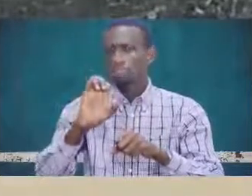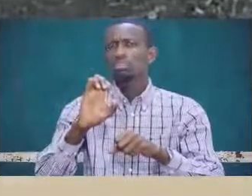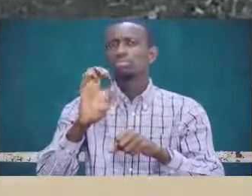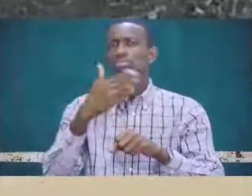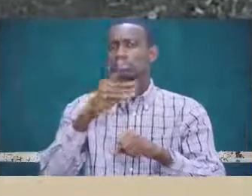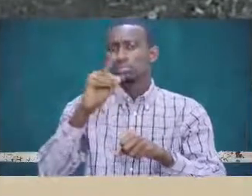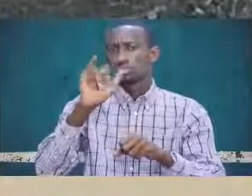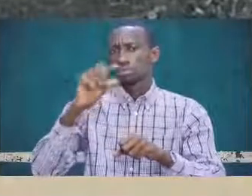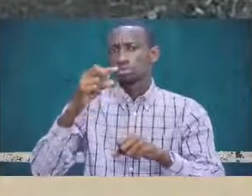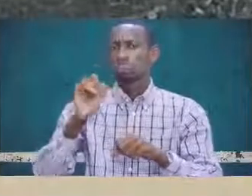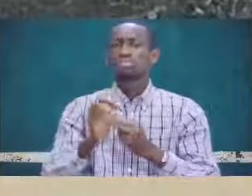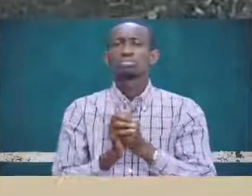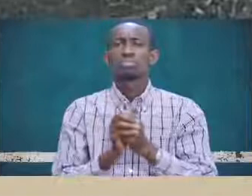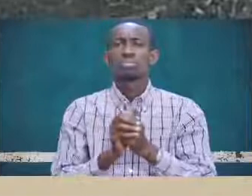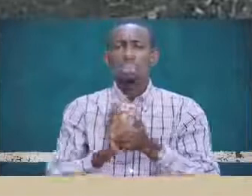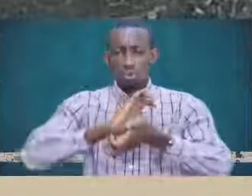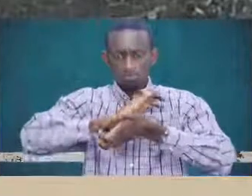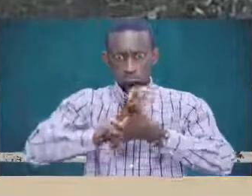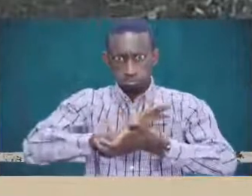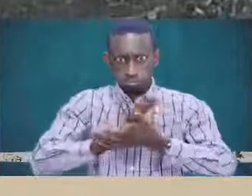One is mechanical digestion.